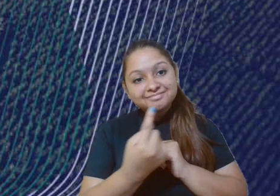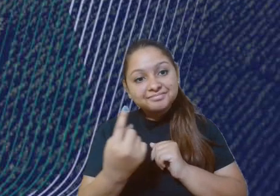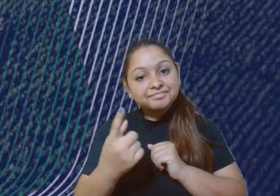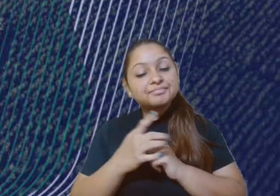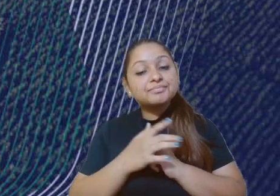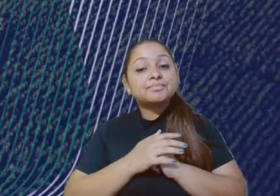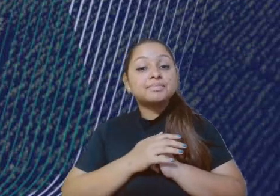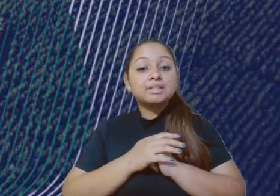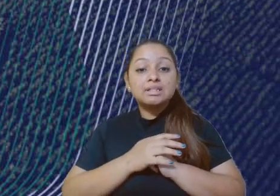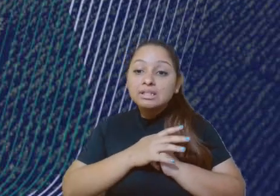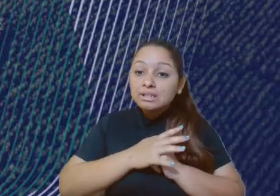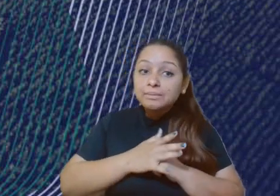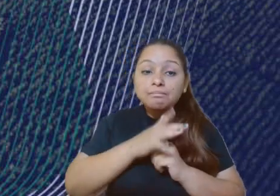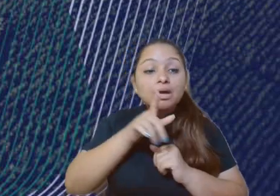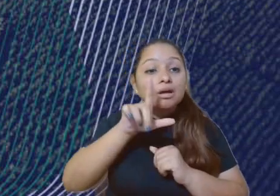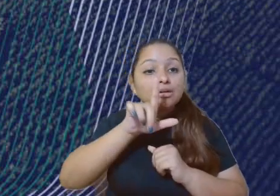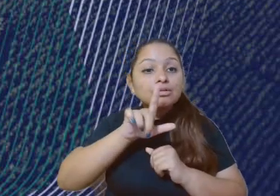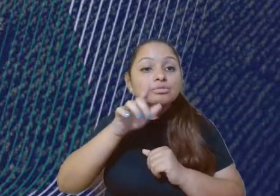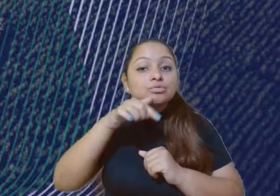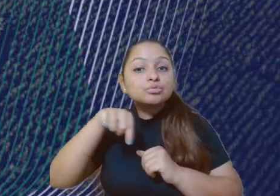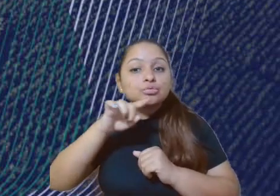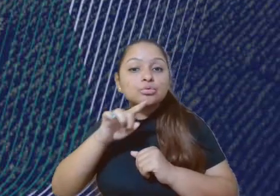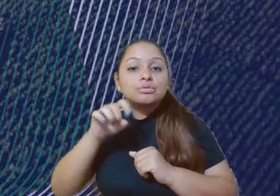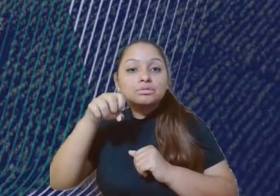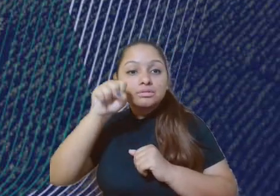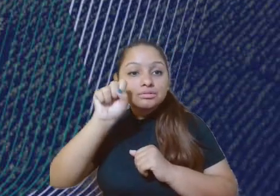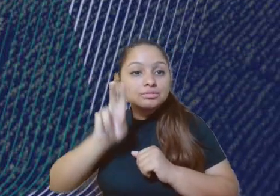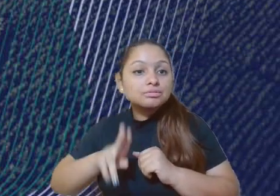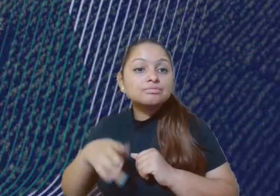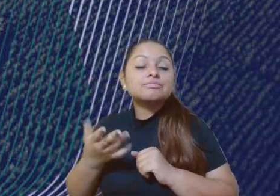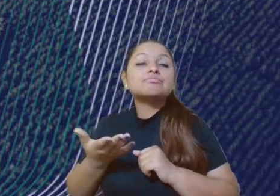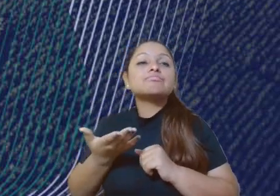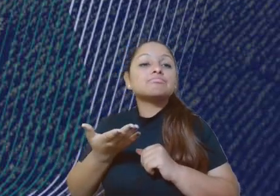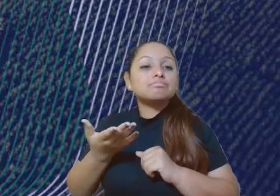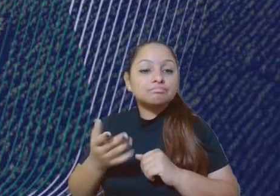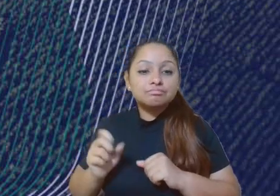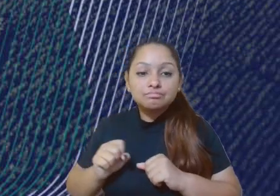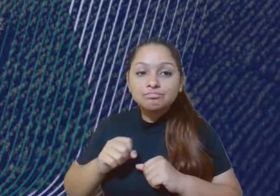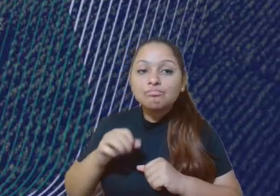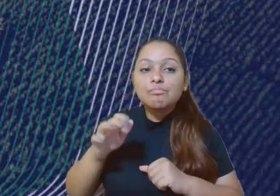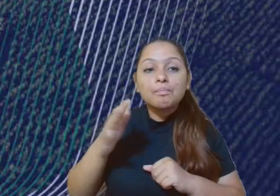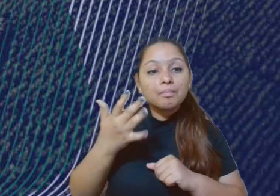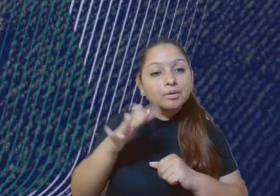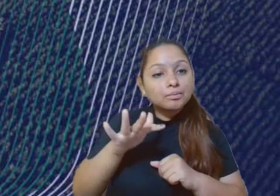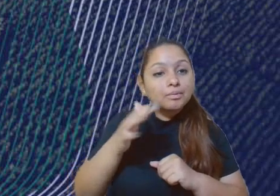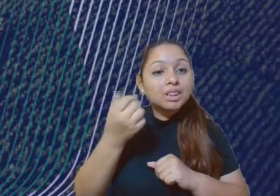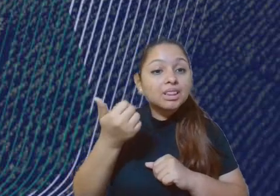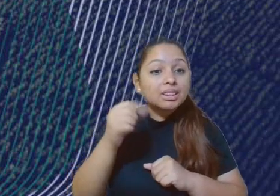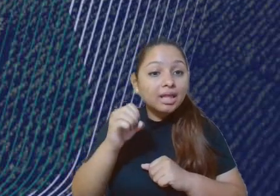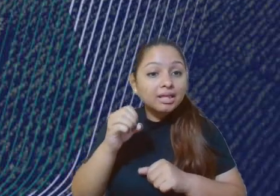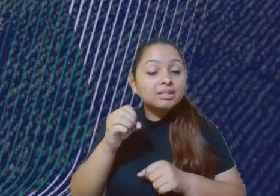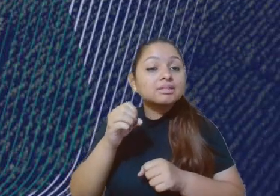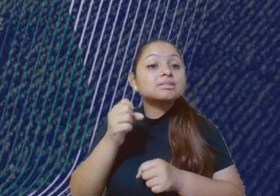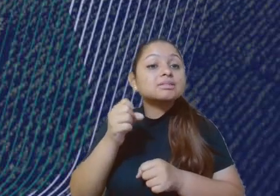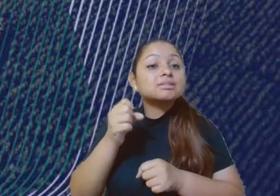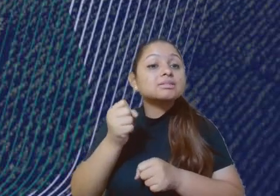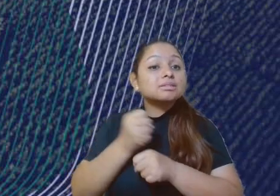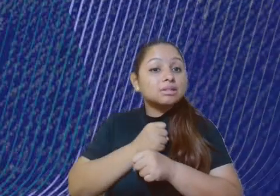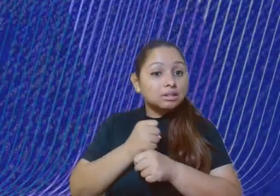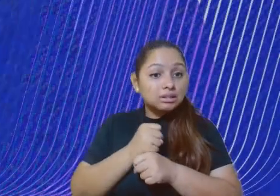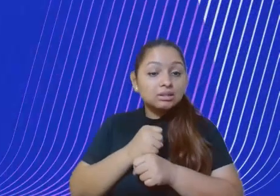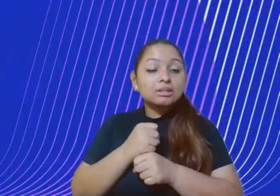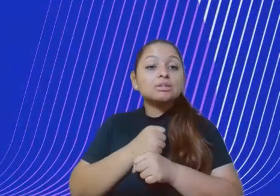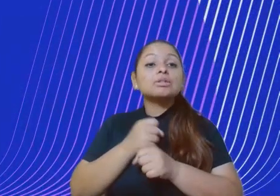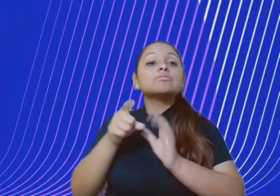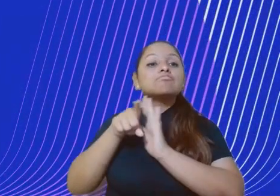of building this as something collective with Suzano almost for 10 years in research projects. I'd like to thank on